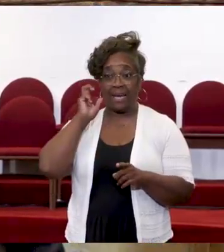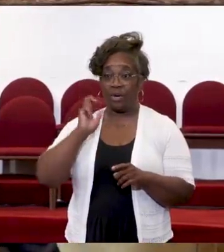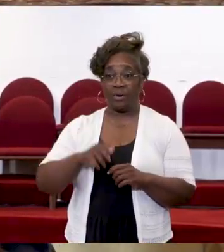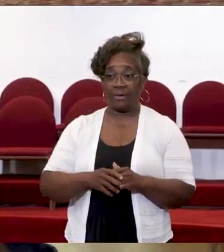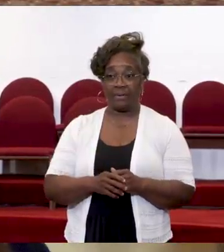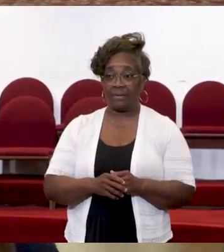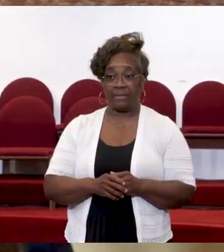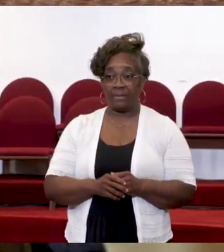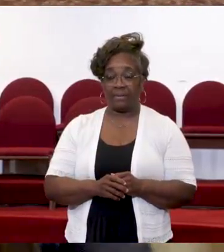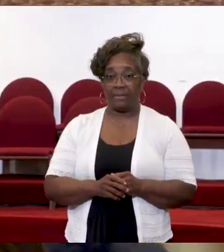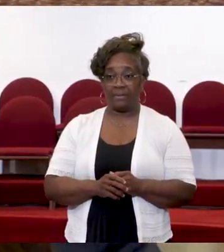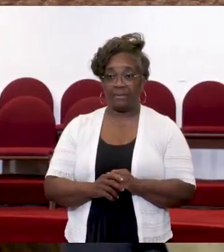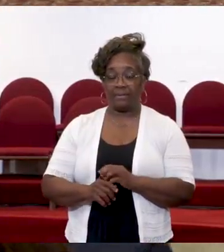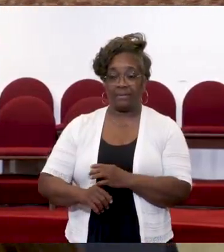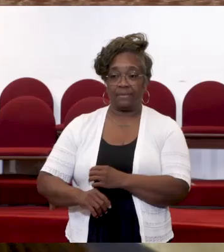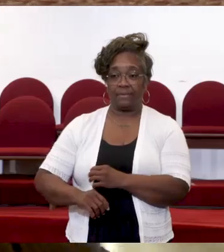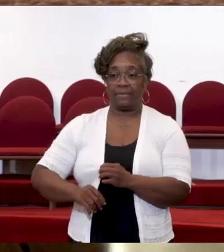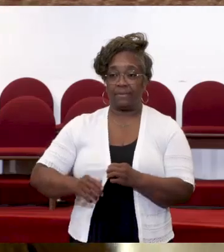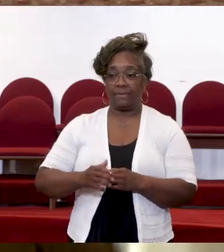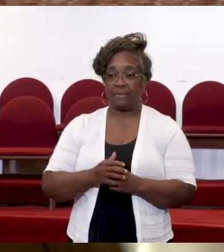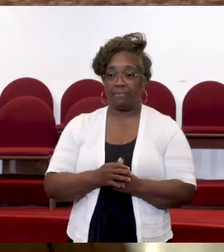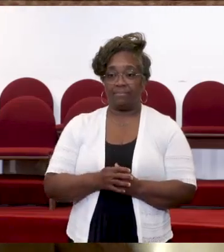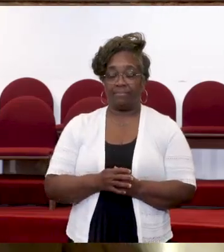all. Thank you, thank you.